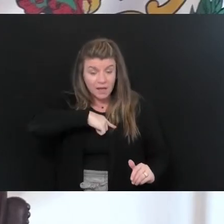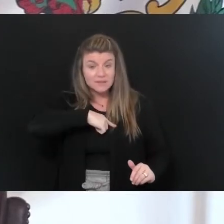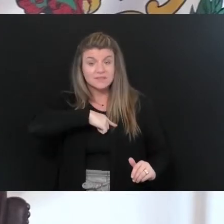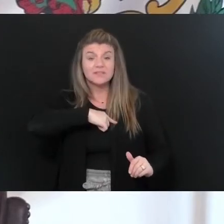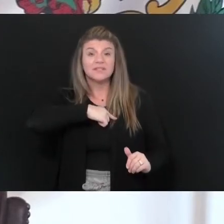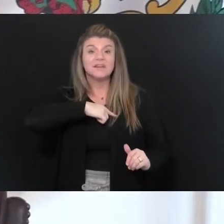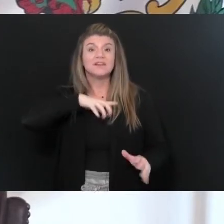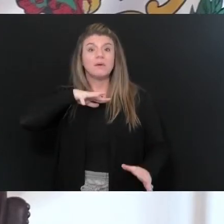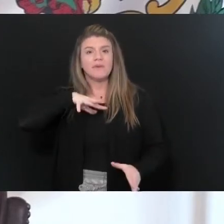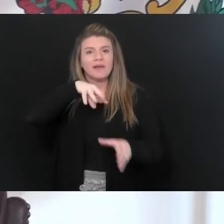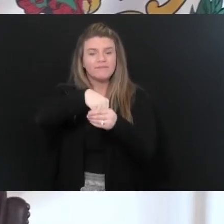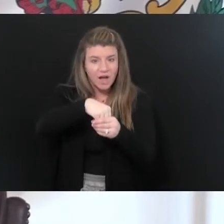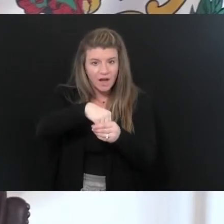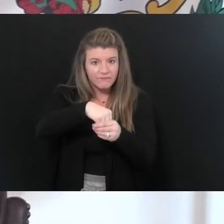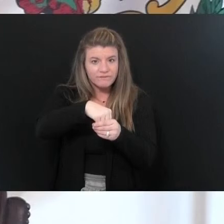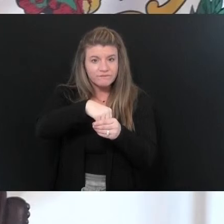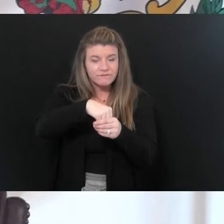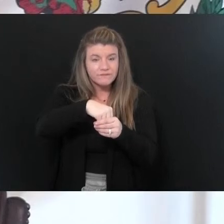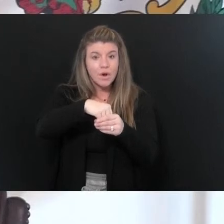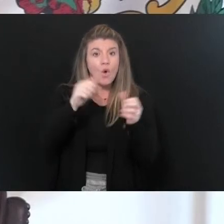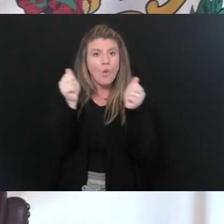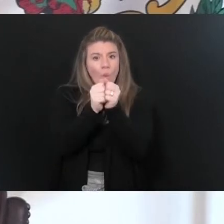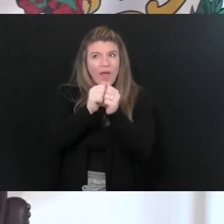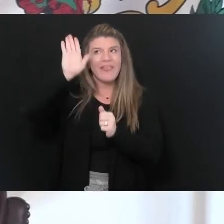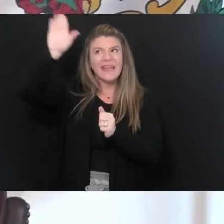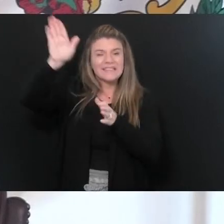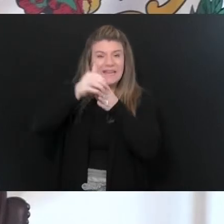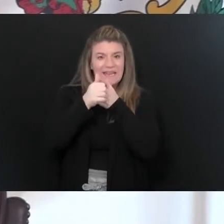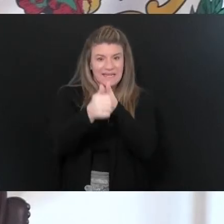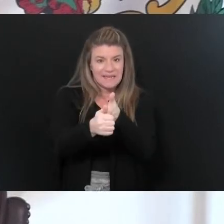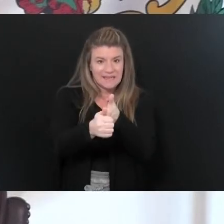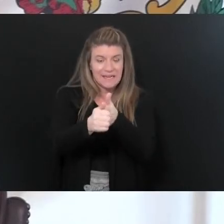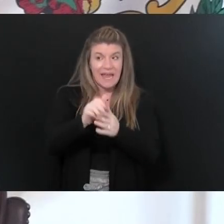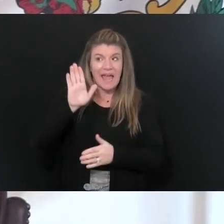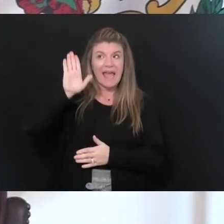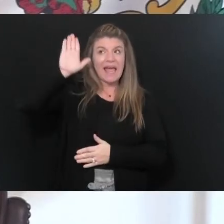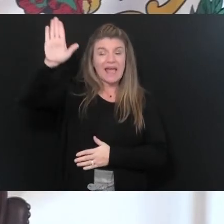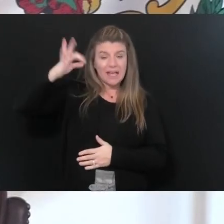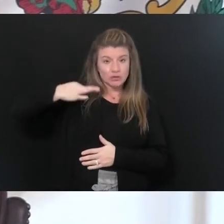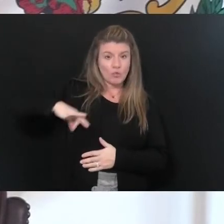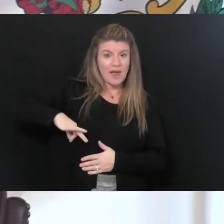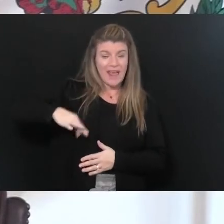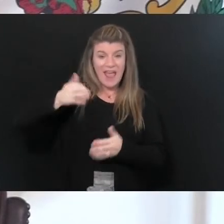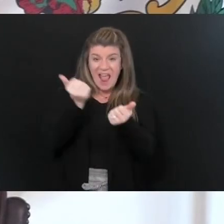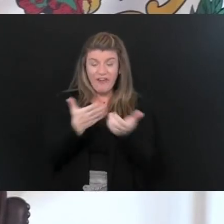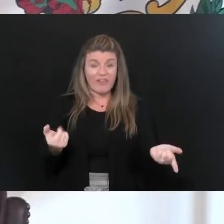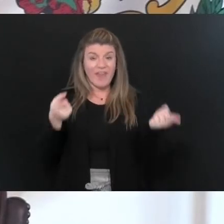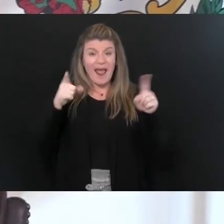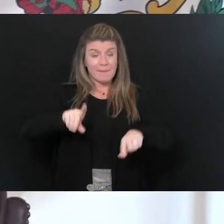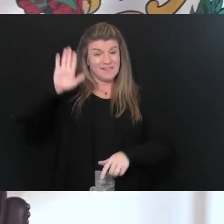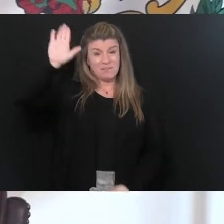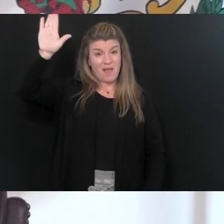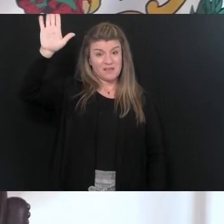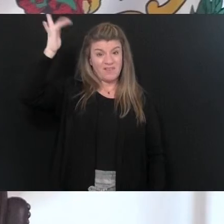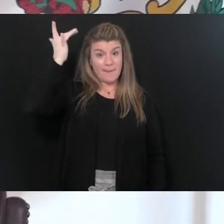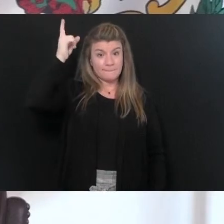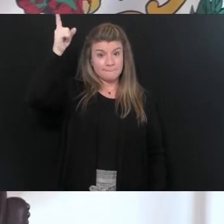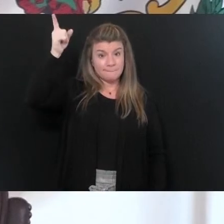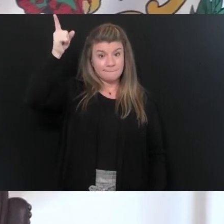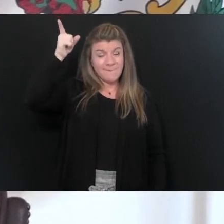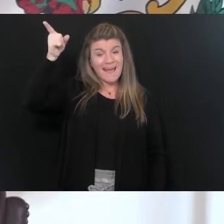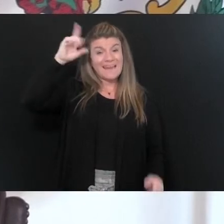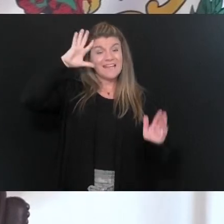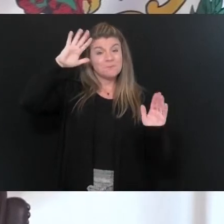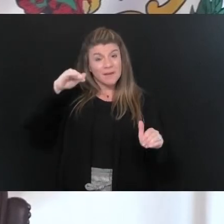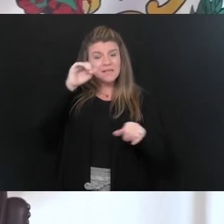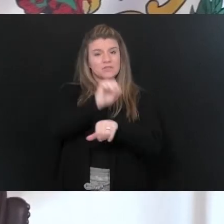absolutely let Him lead and give Him the credit for all that happens all around us. But He expects us to